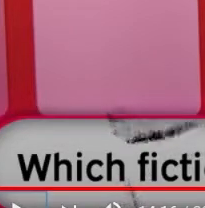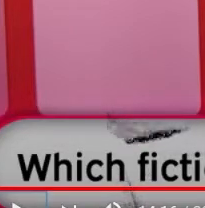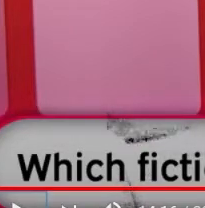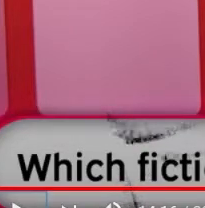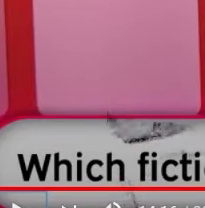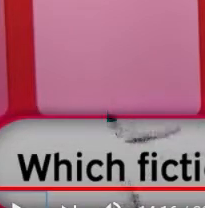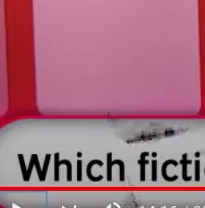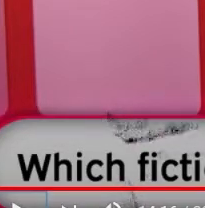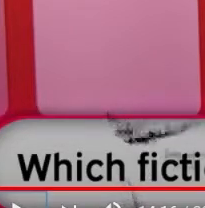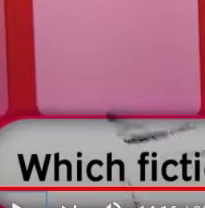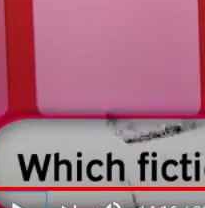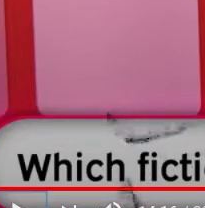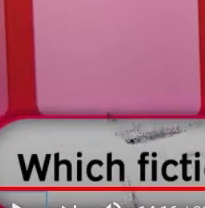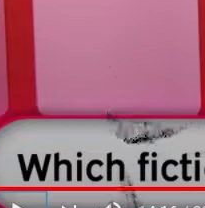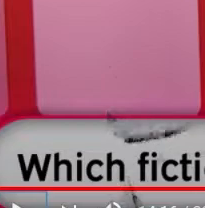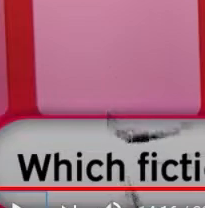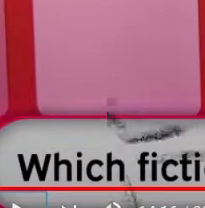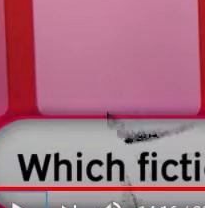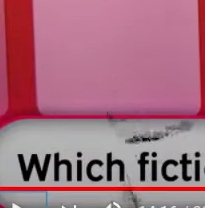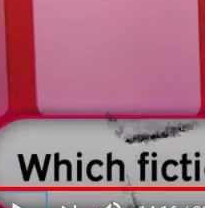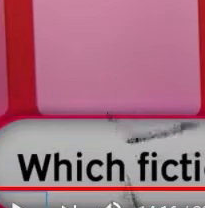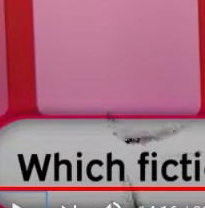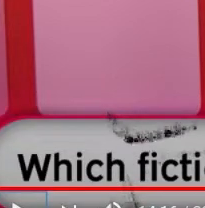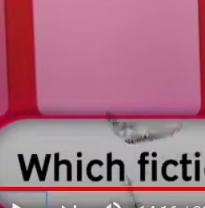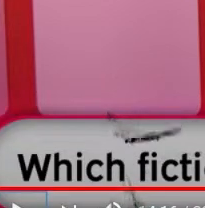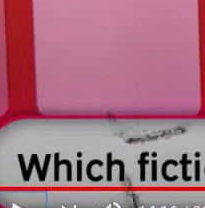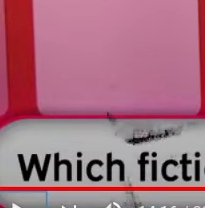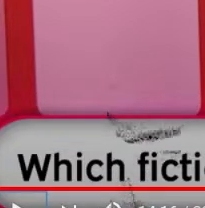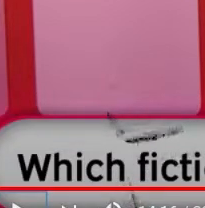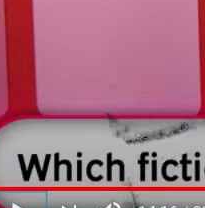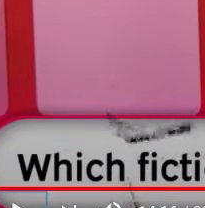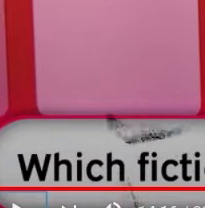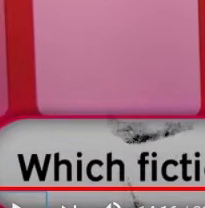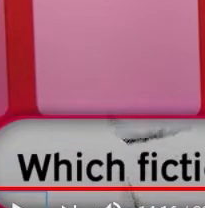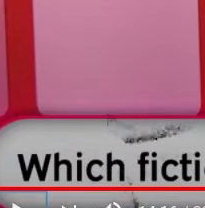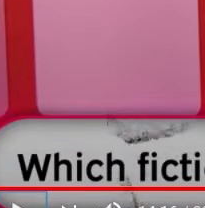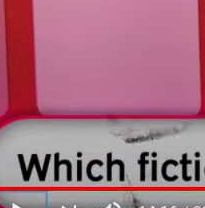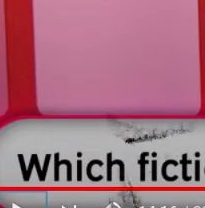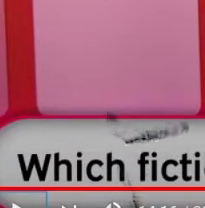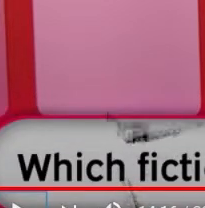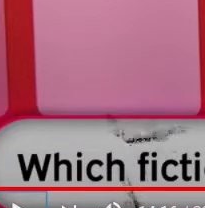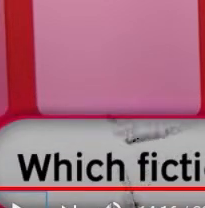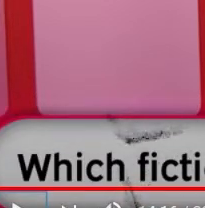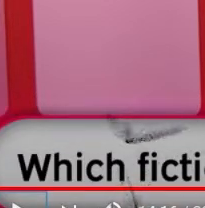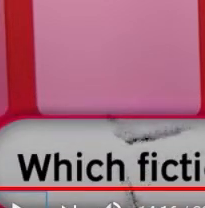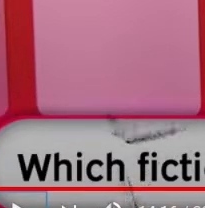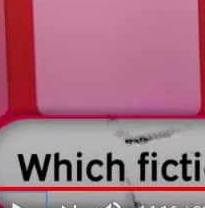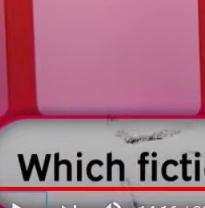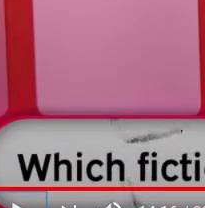I literally don't know, and it's pissing me off, because I feel like I should know this, but I don't, and I'm like, whoa,